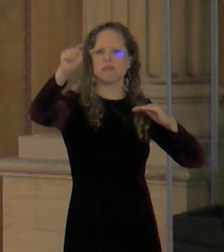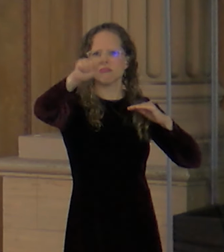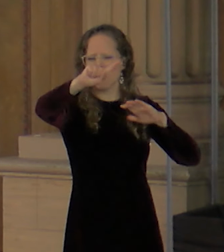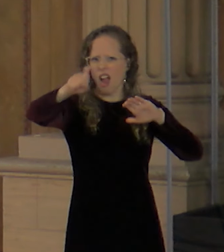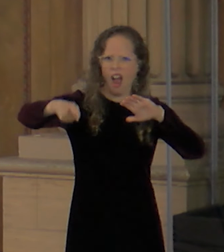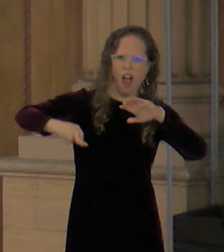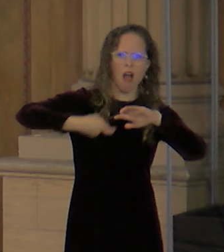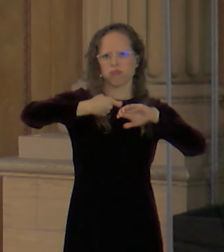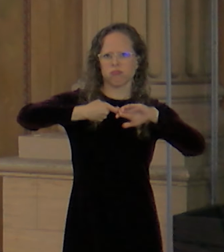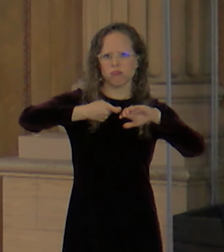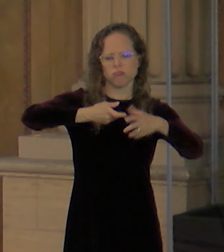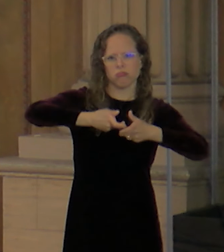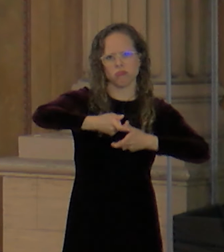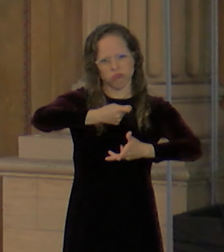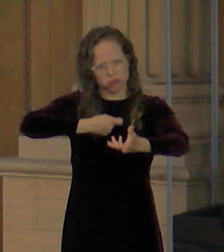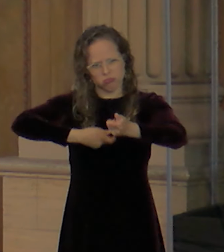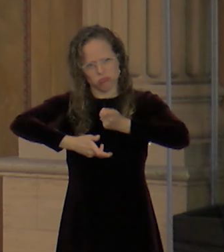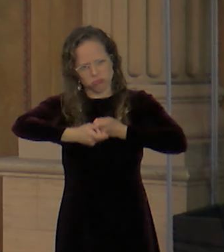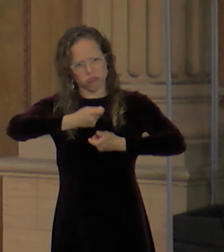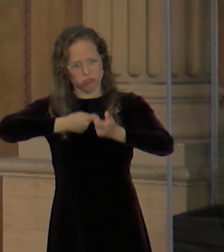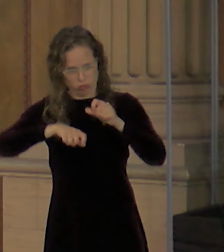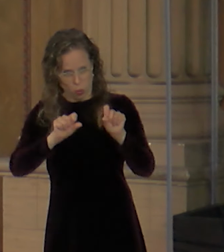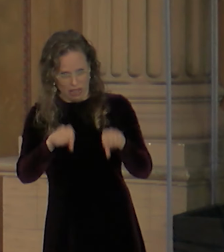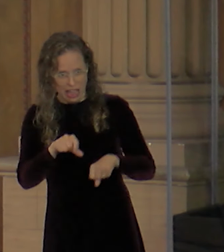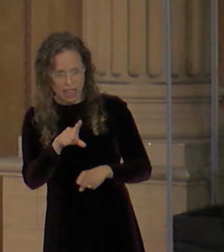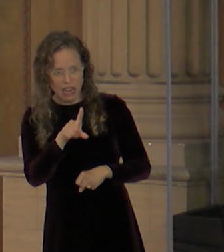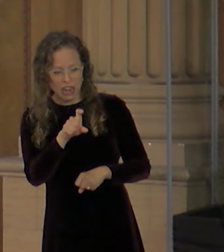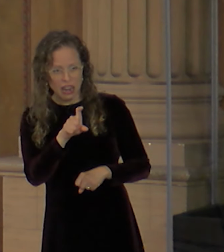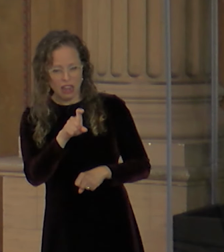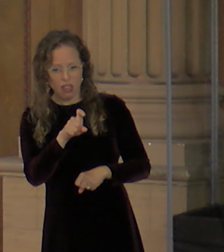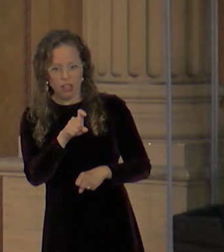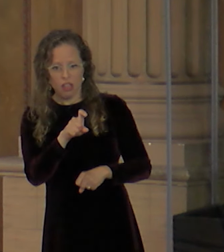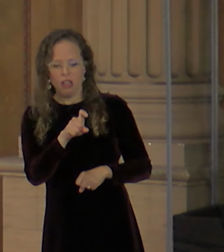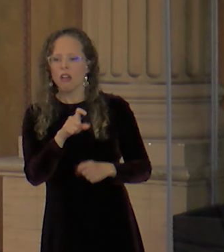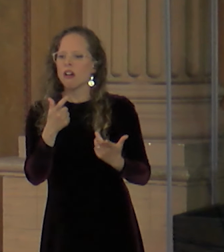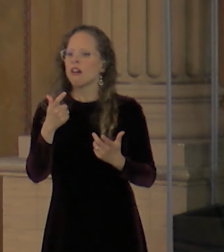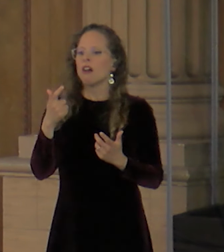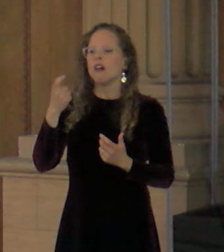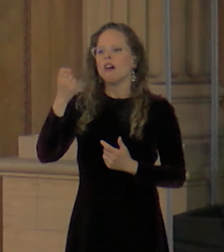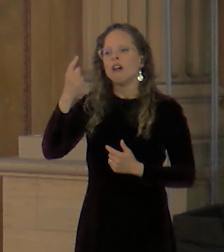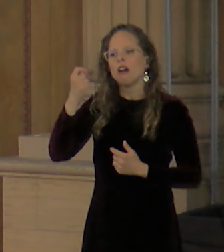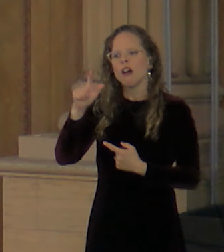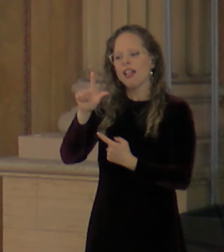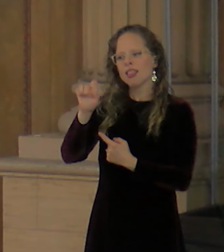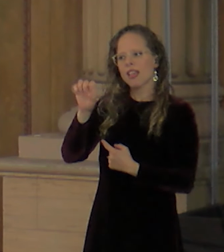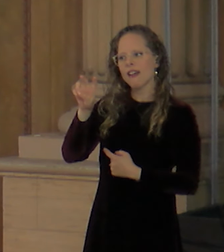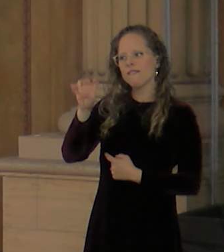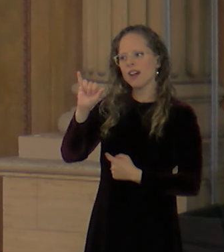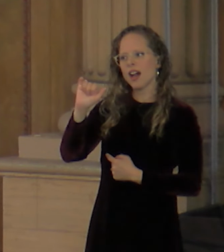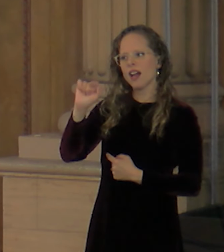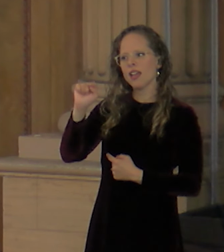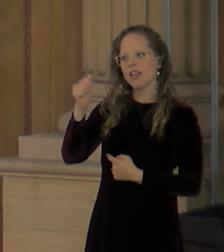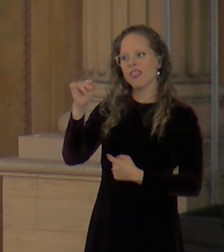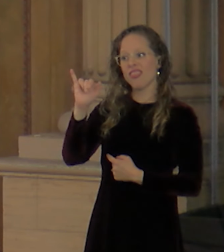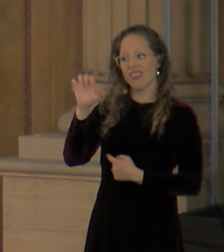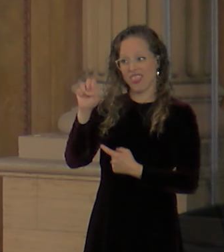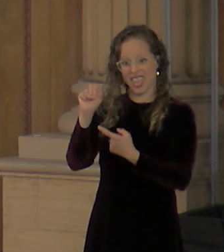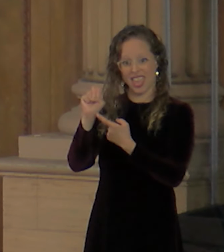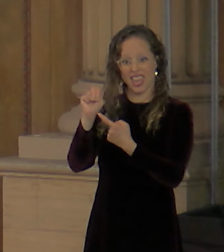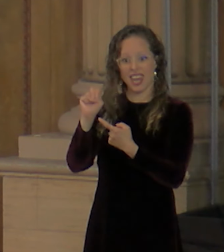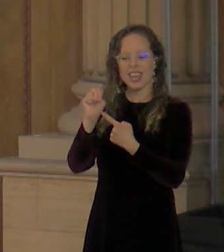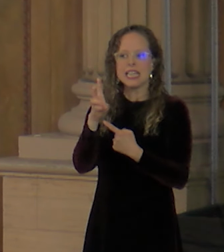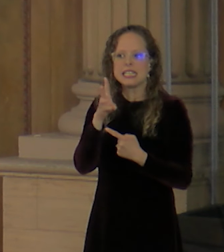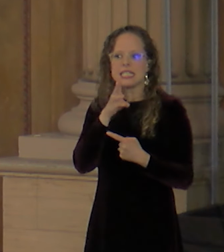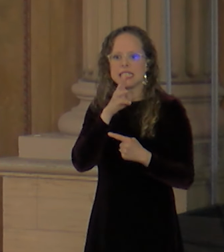hook?" So Leviathan is a sea creature. And in the minds of people in that day, the sea was the symbol of